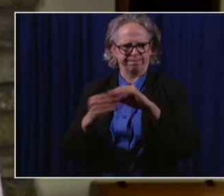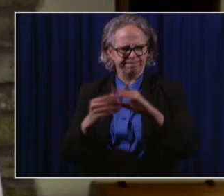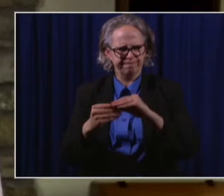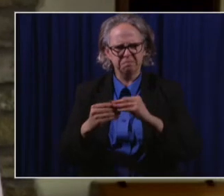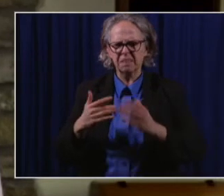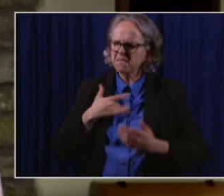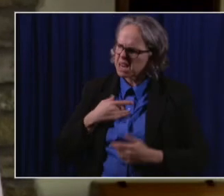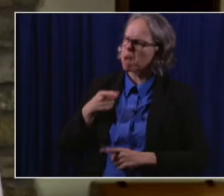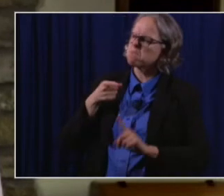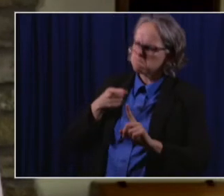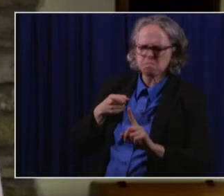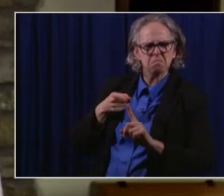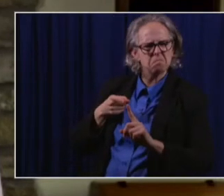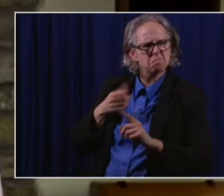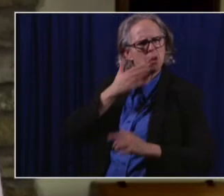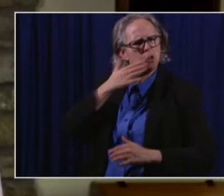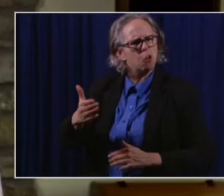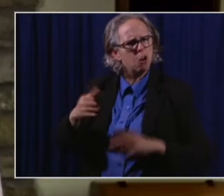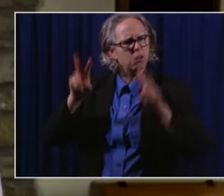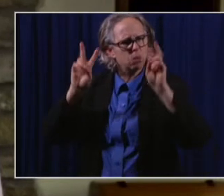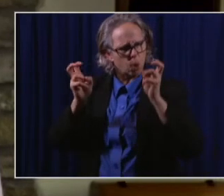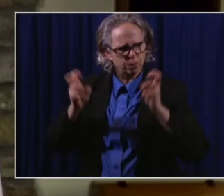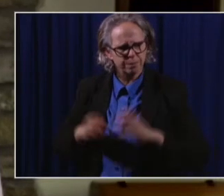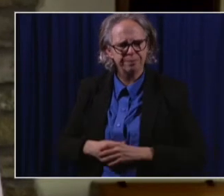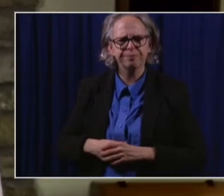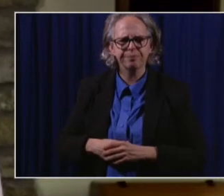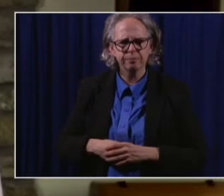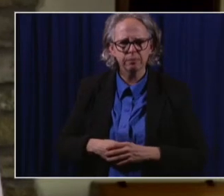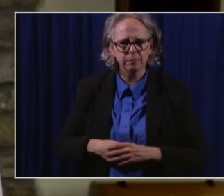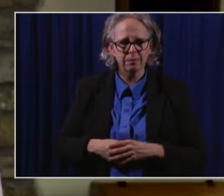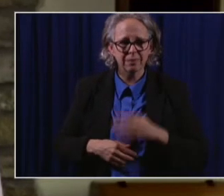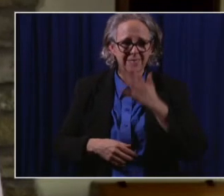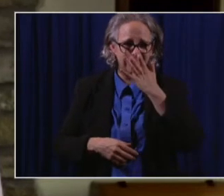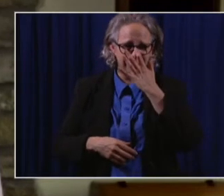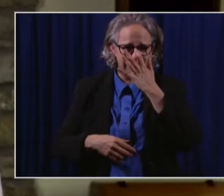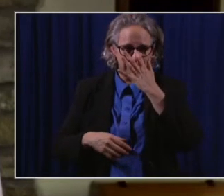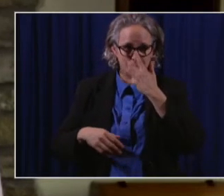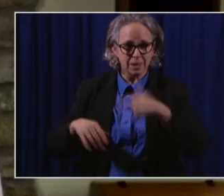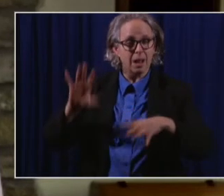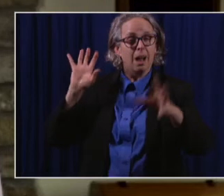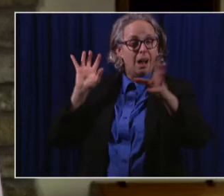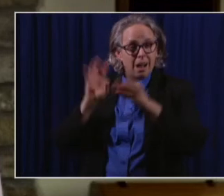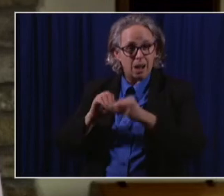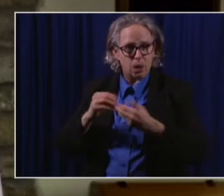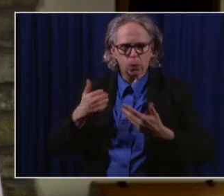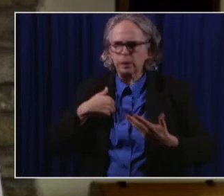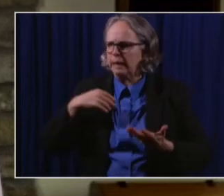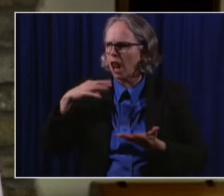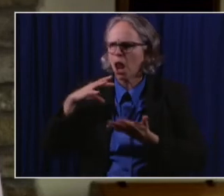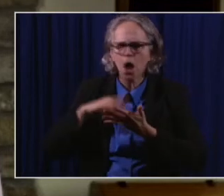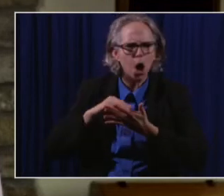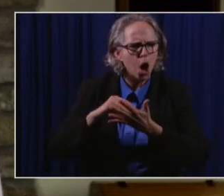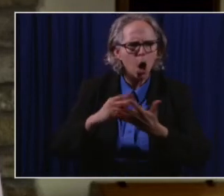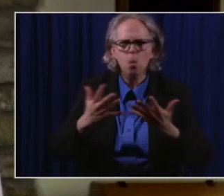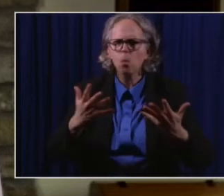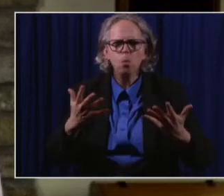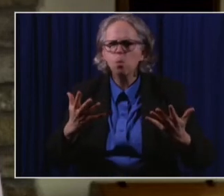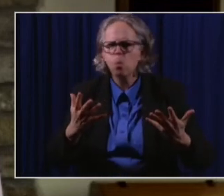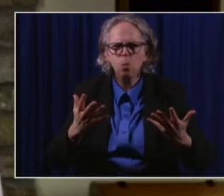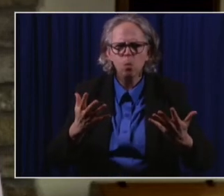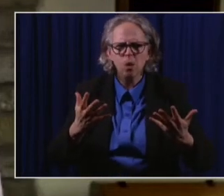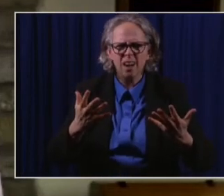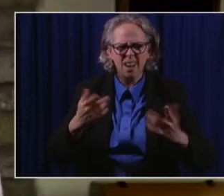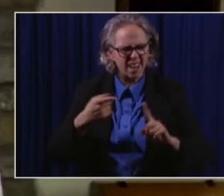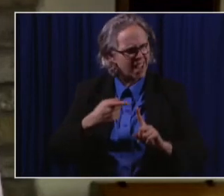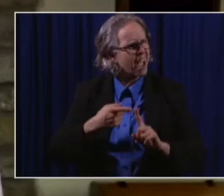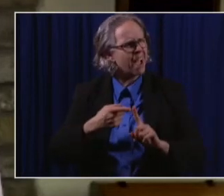fairly well, kind of what we have learned over the last 7.5 months. And here's